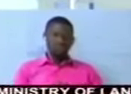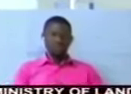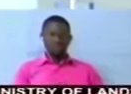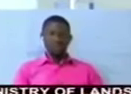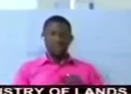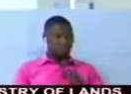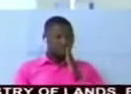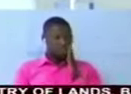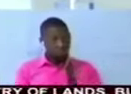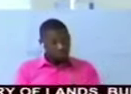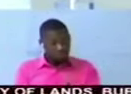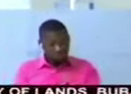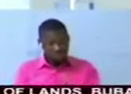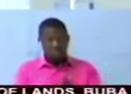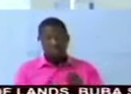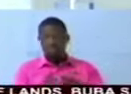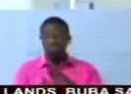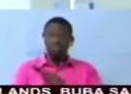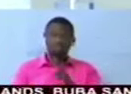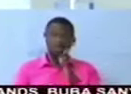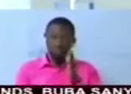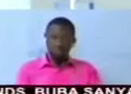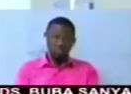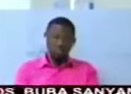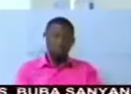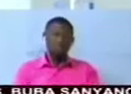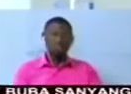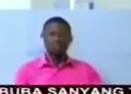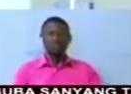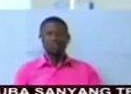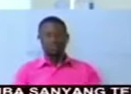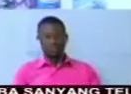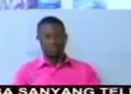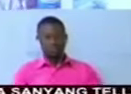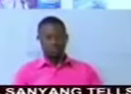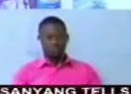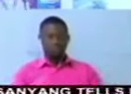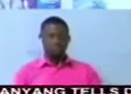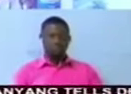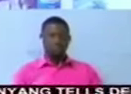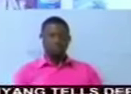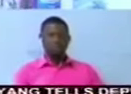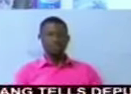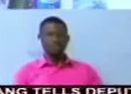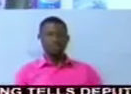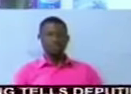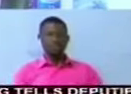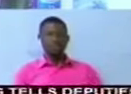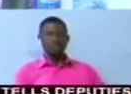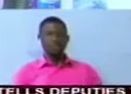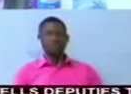that true or that's not true? Moy sen kilifa le Lamin Dabo ak Aladji Mor